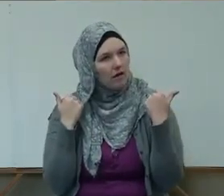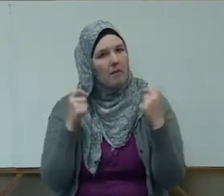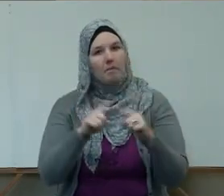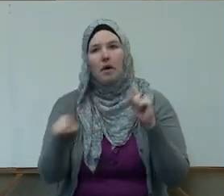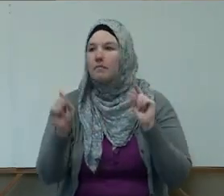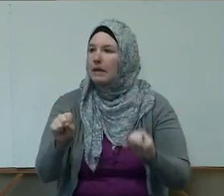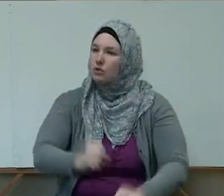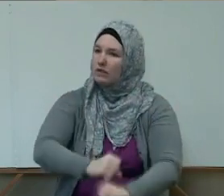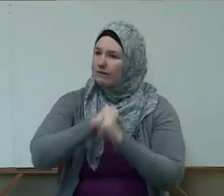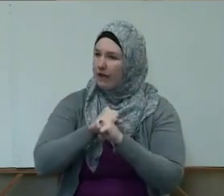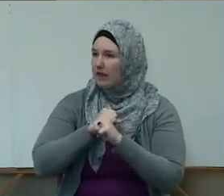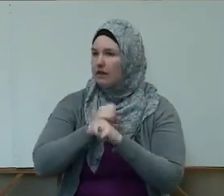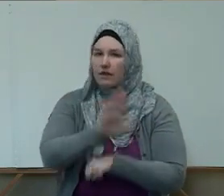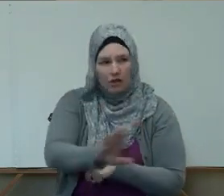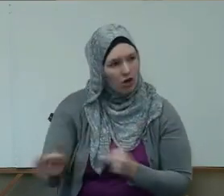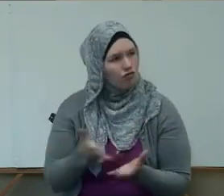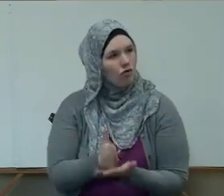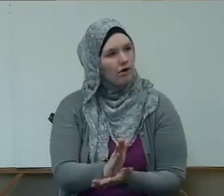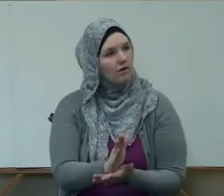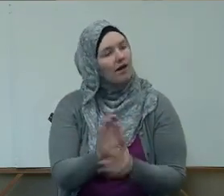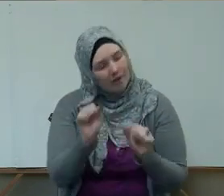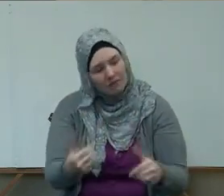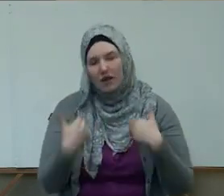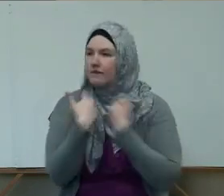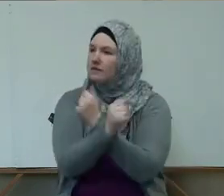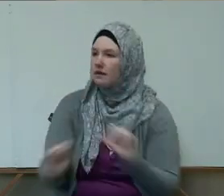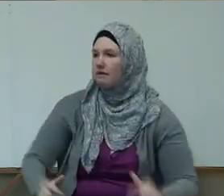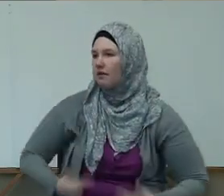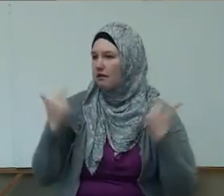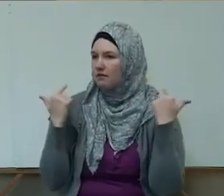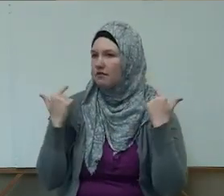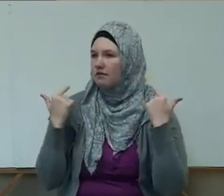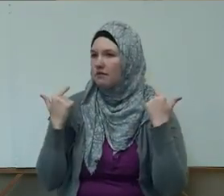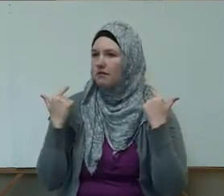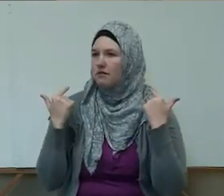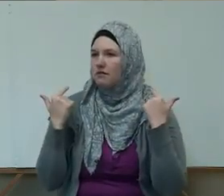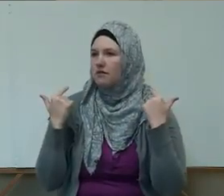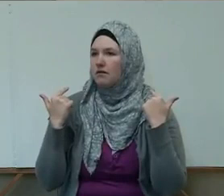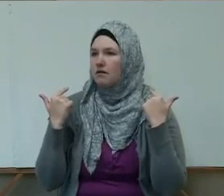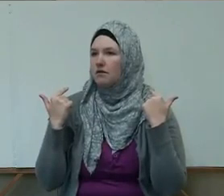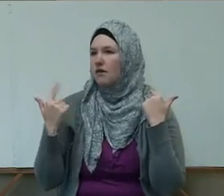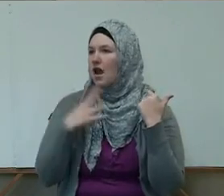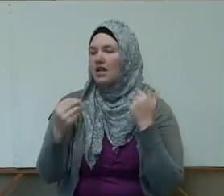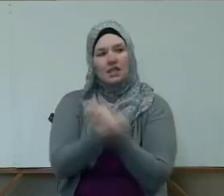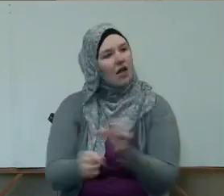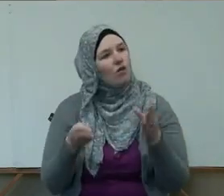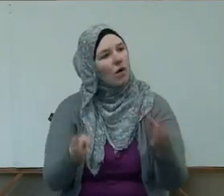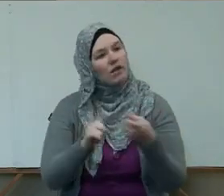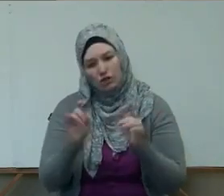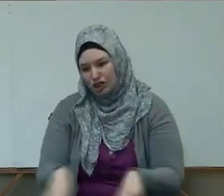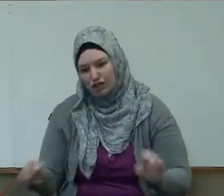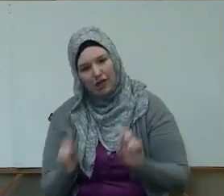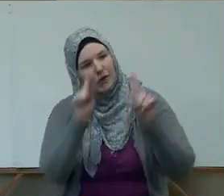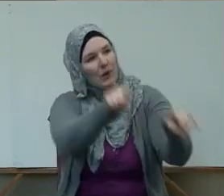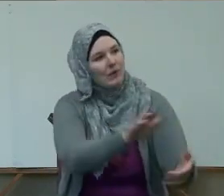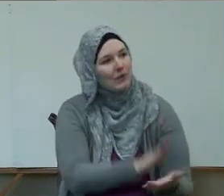their right to exist and to have a safe life, to have a safe passage to their children's schools, to have a